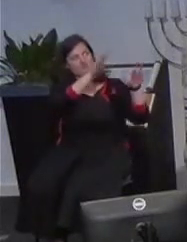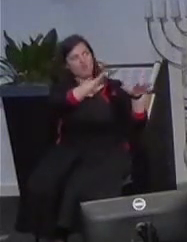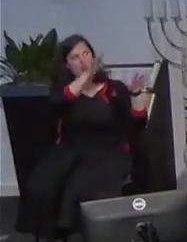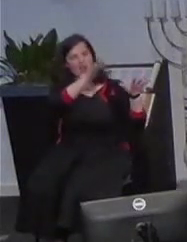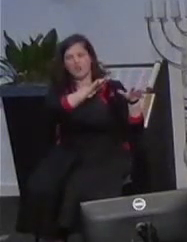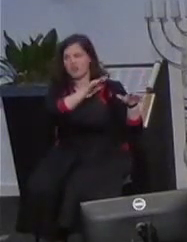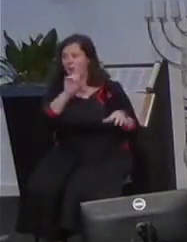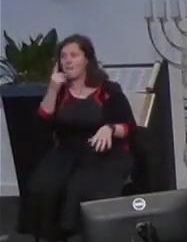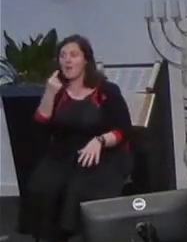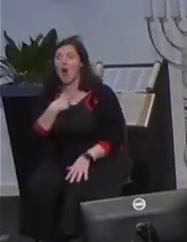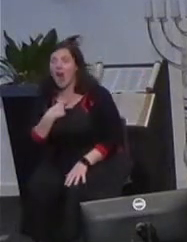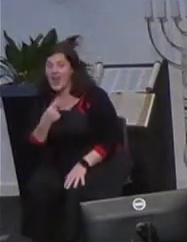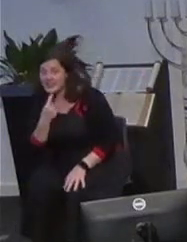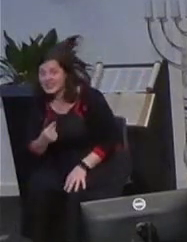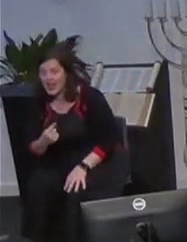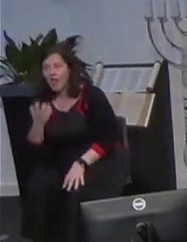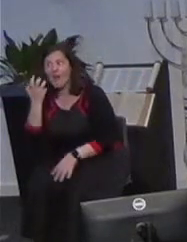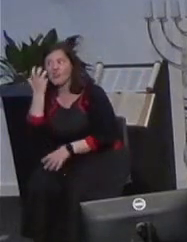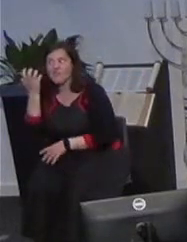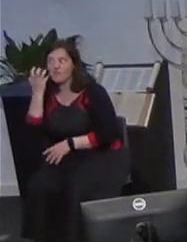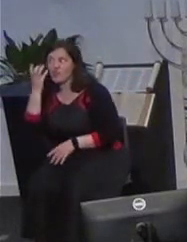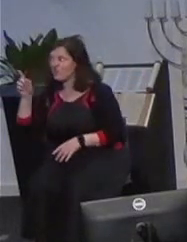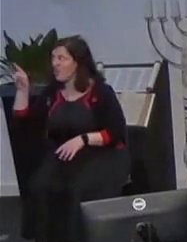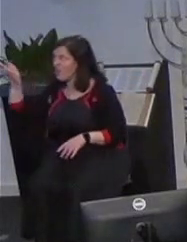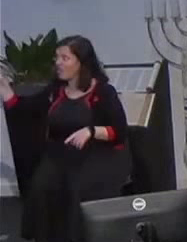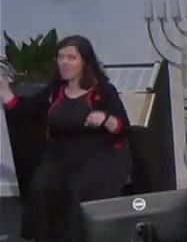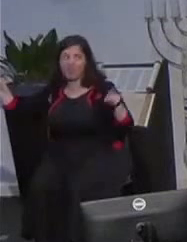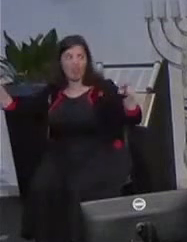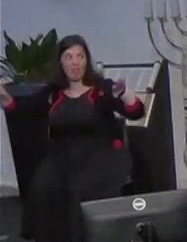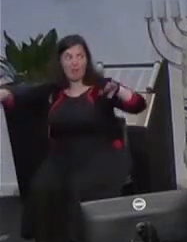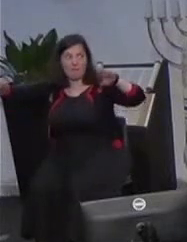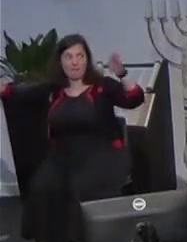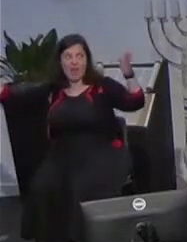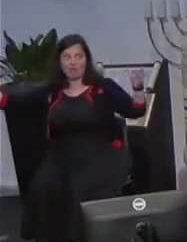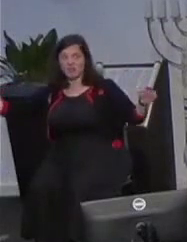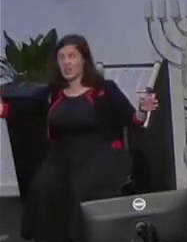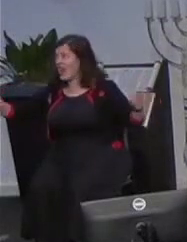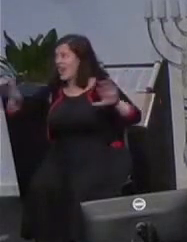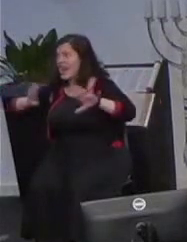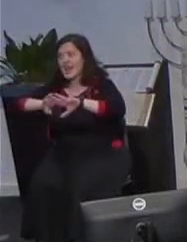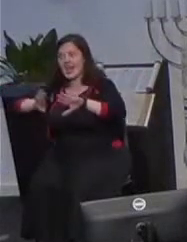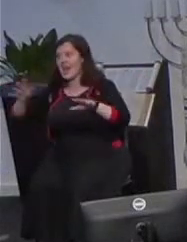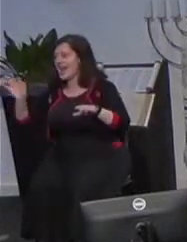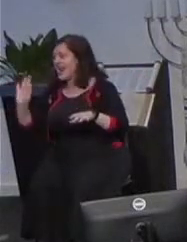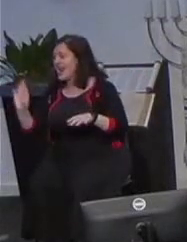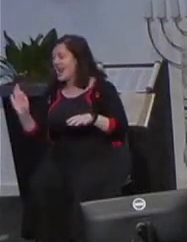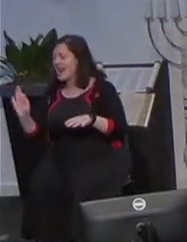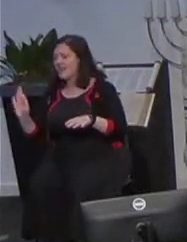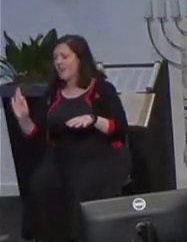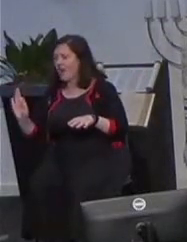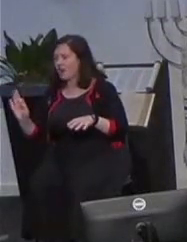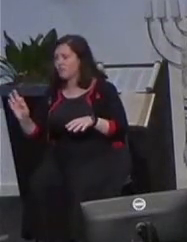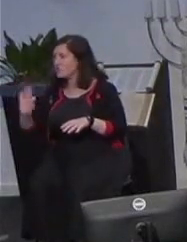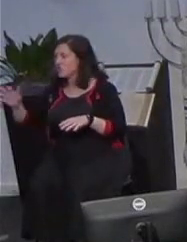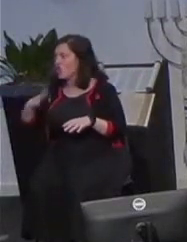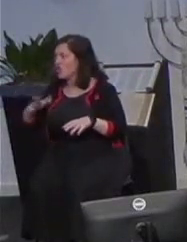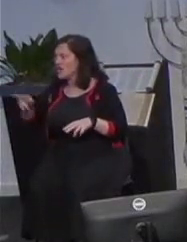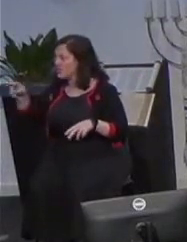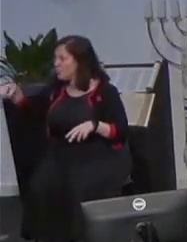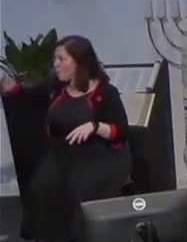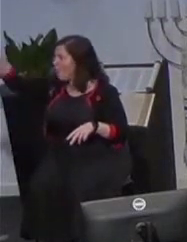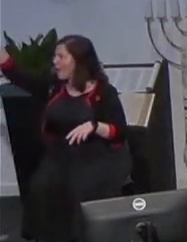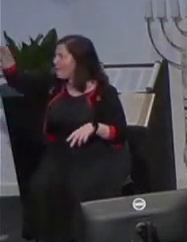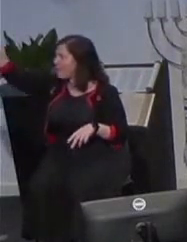mountain or that one. A time is coming, and in fact it has now come, when true worshippers will worship the Father in the